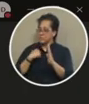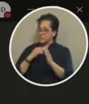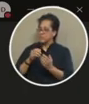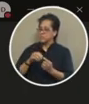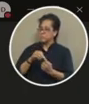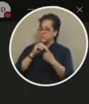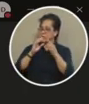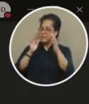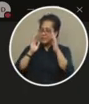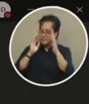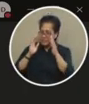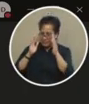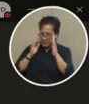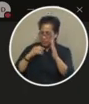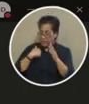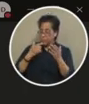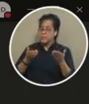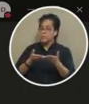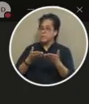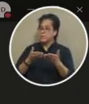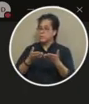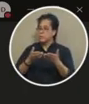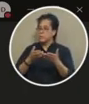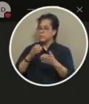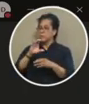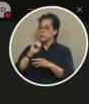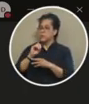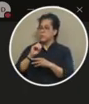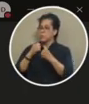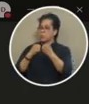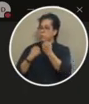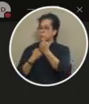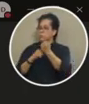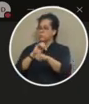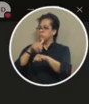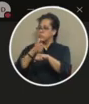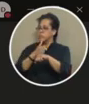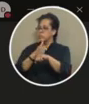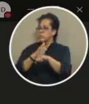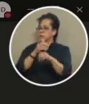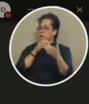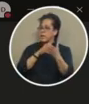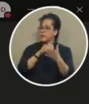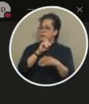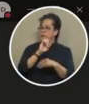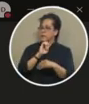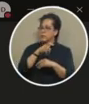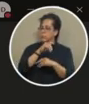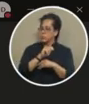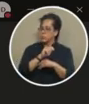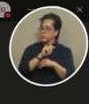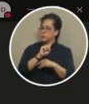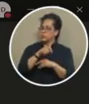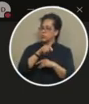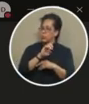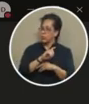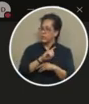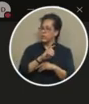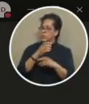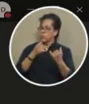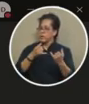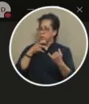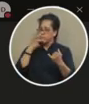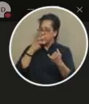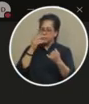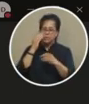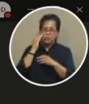attention. And I'm here today on the phone as a co-founder of the El Paso Anti-Deportation Squad. Right now, there is an